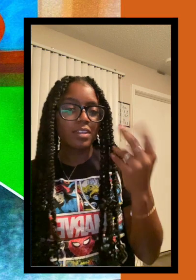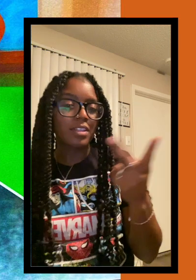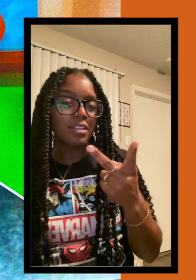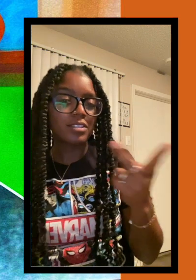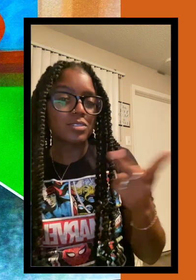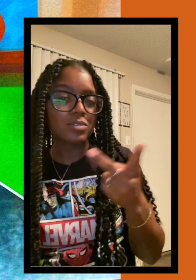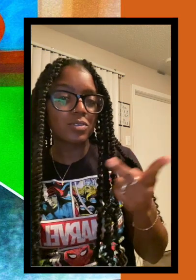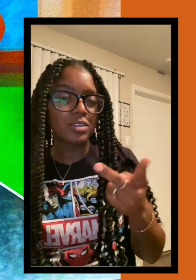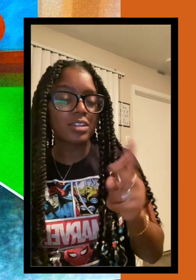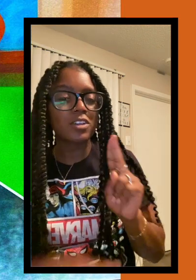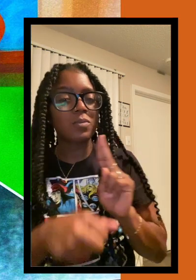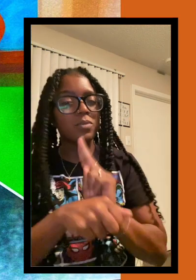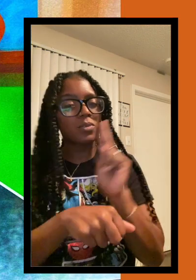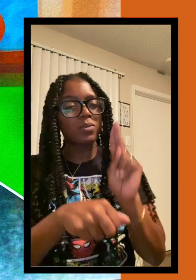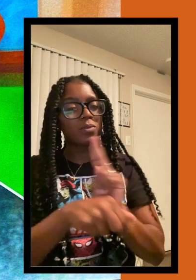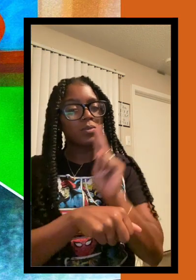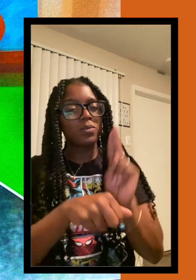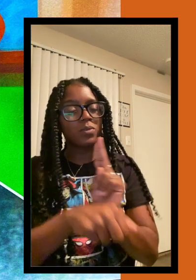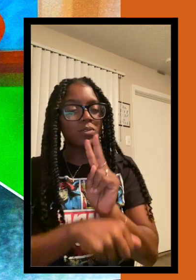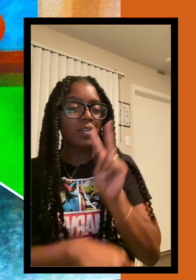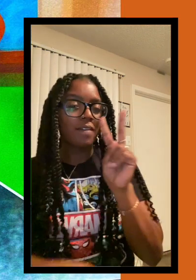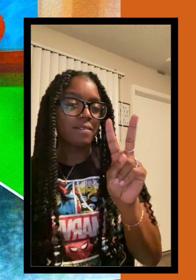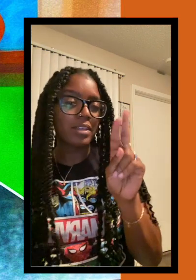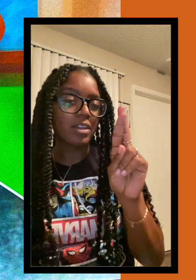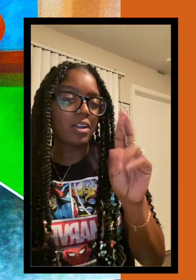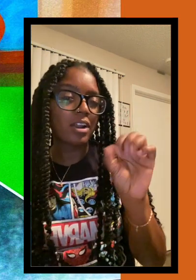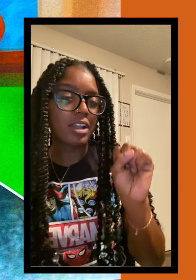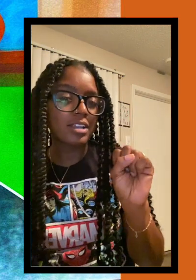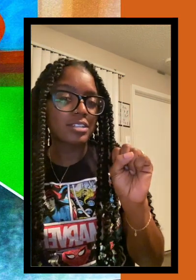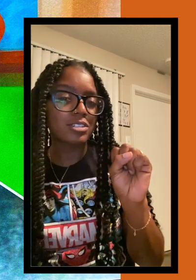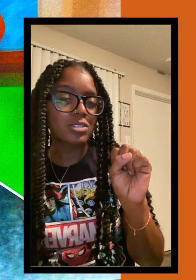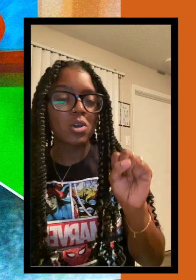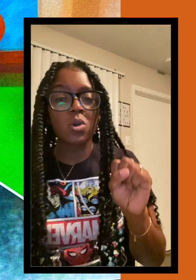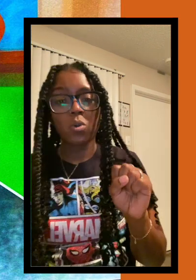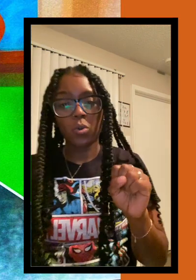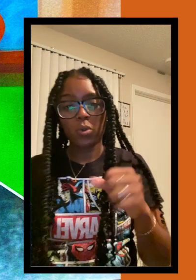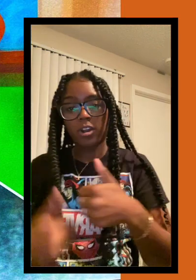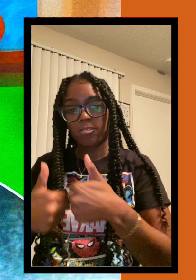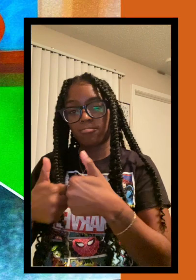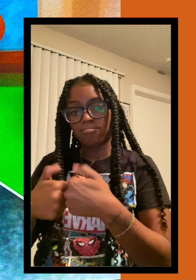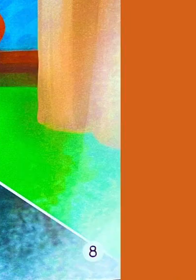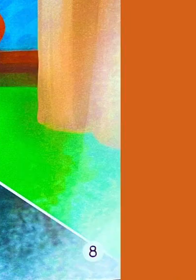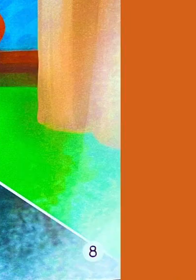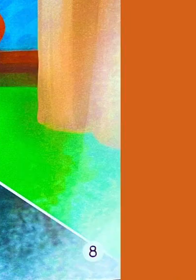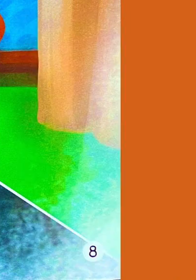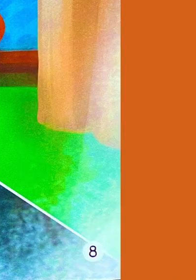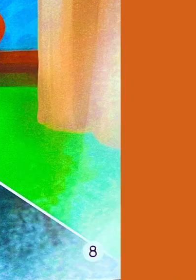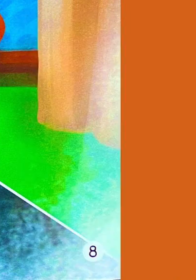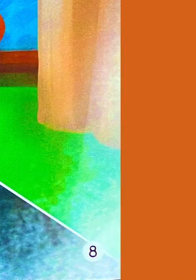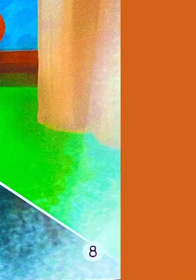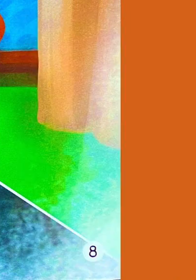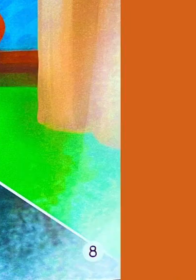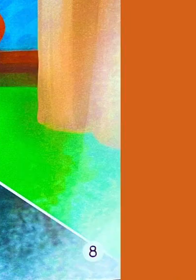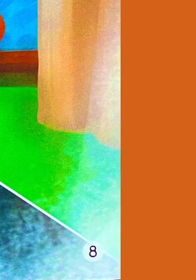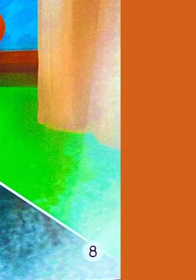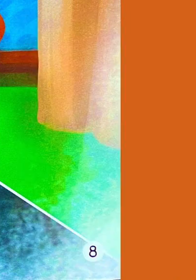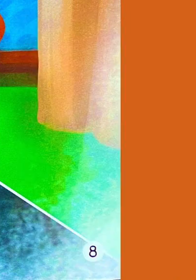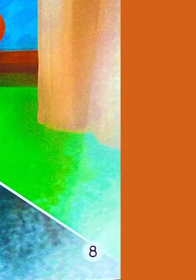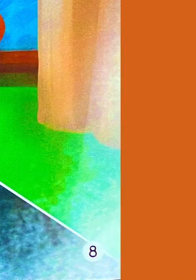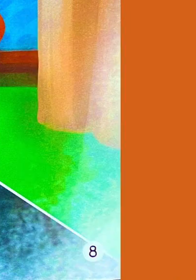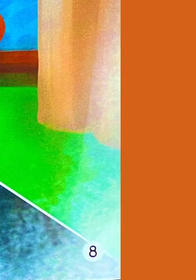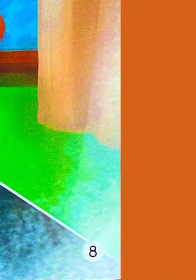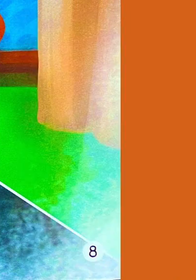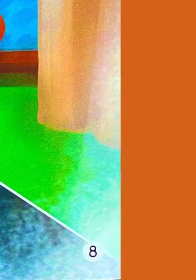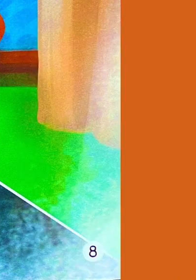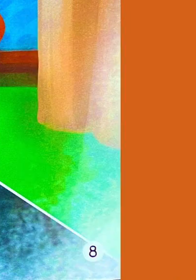by phone through a service called VRS, a video relay service, or simply by text.